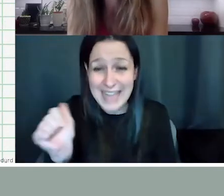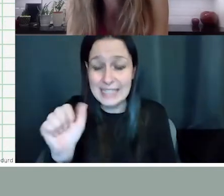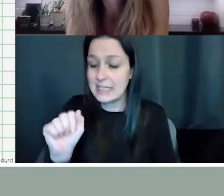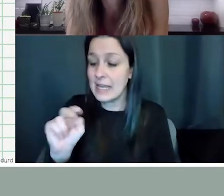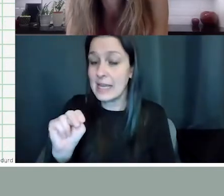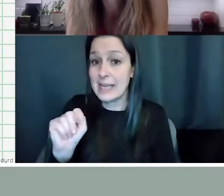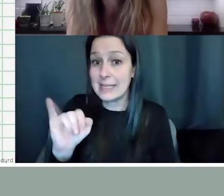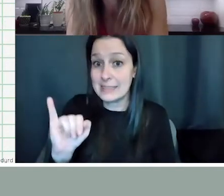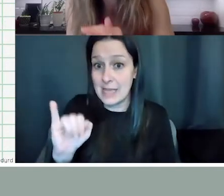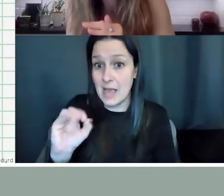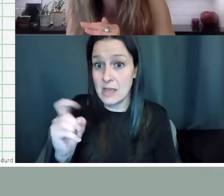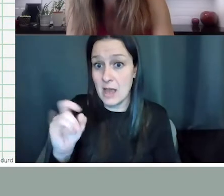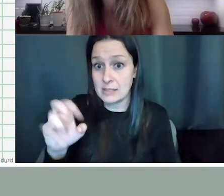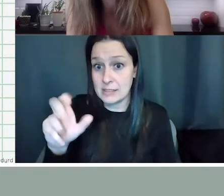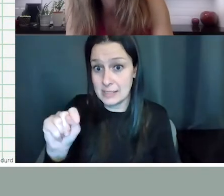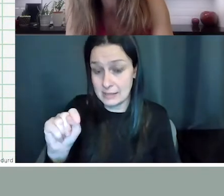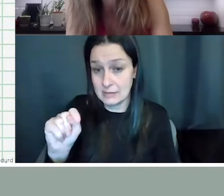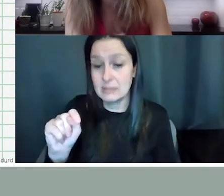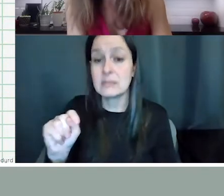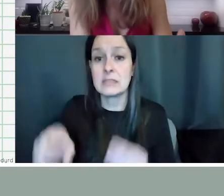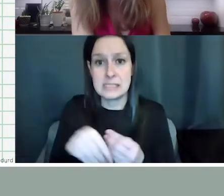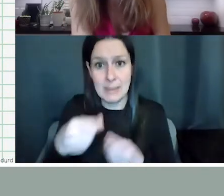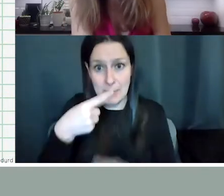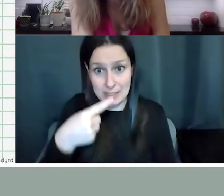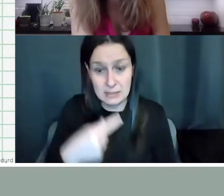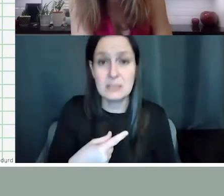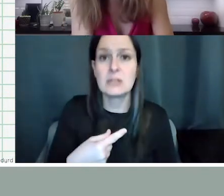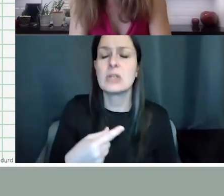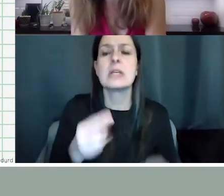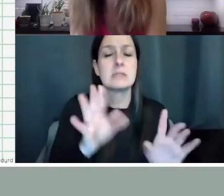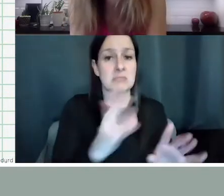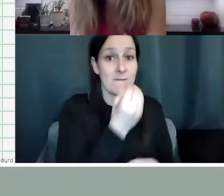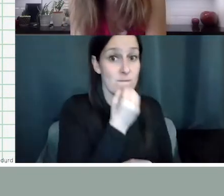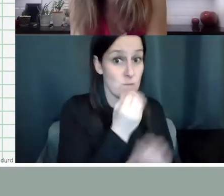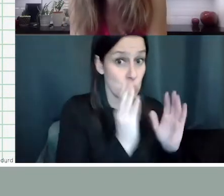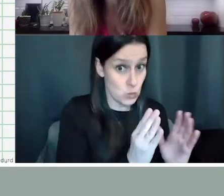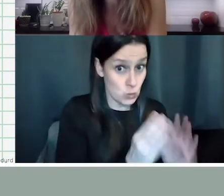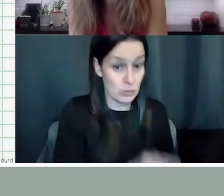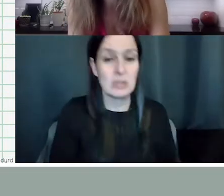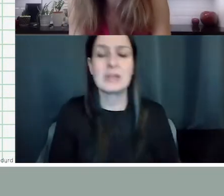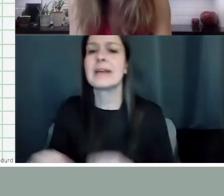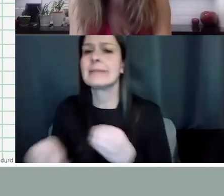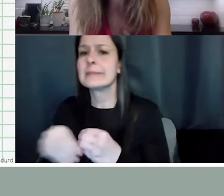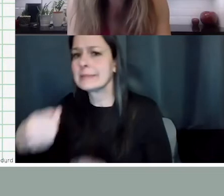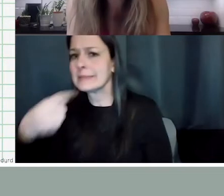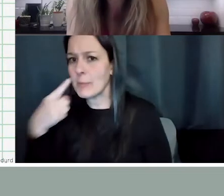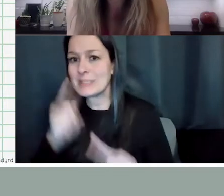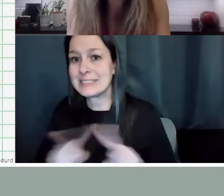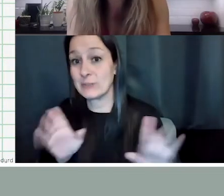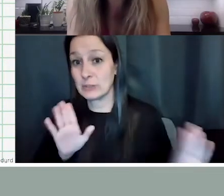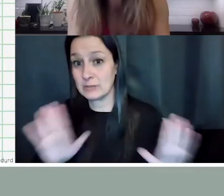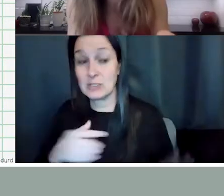antioxidant supplement. So super important. Foods are foods, supplements are different. So